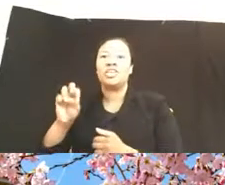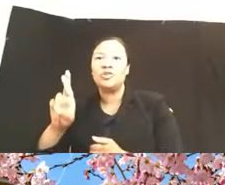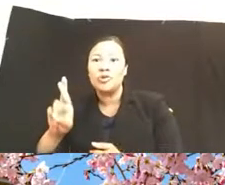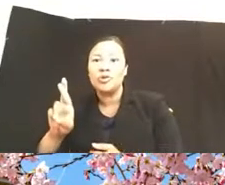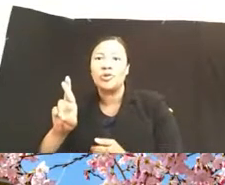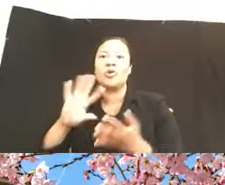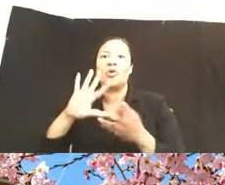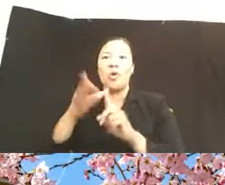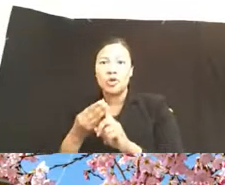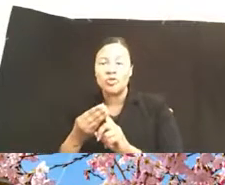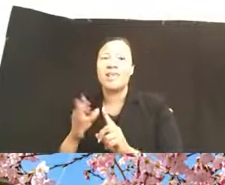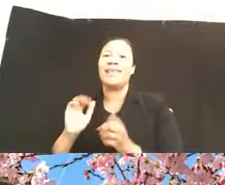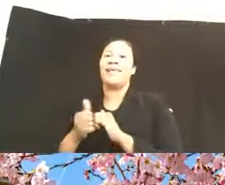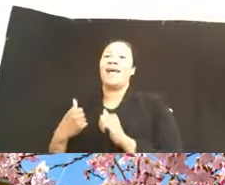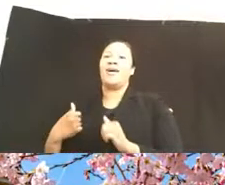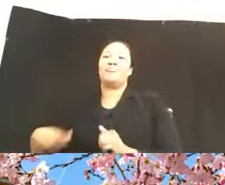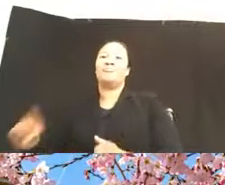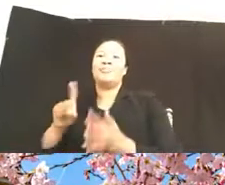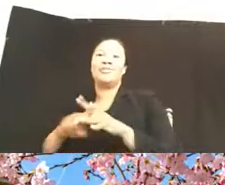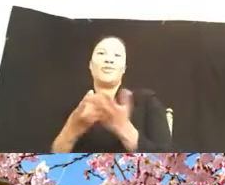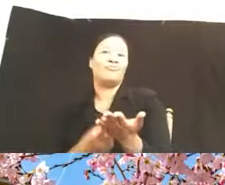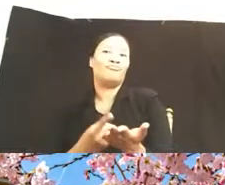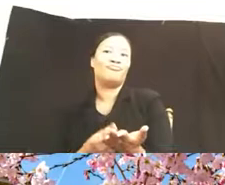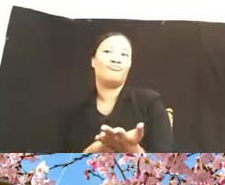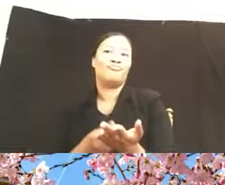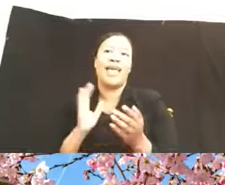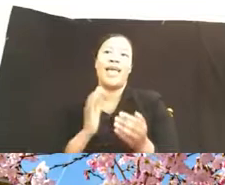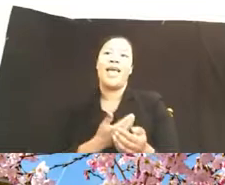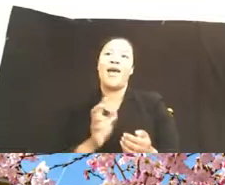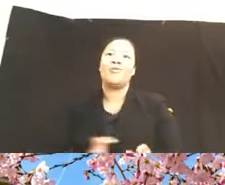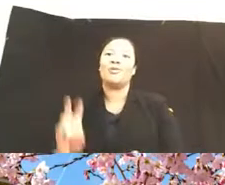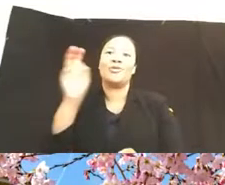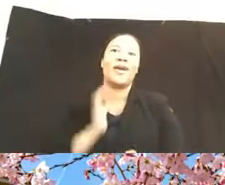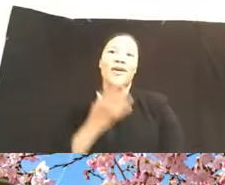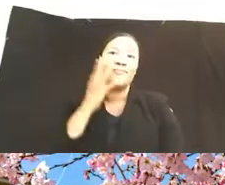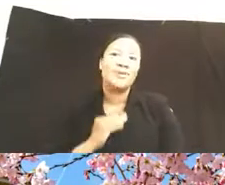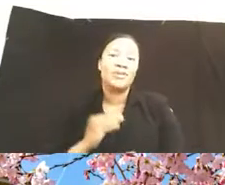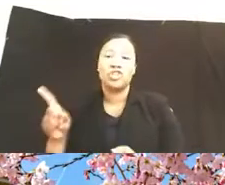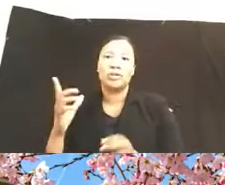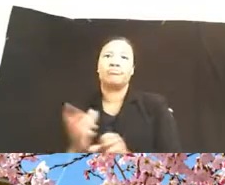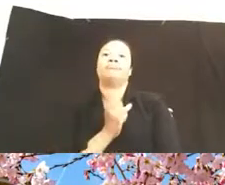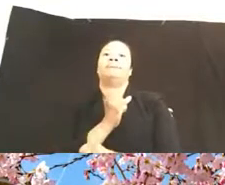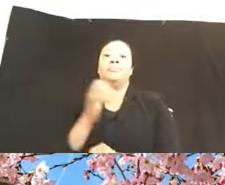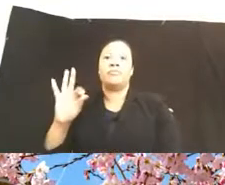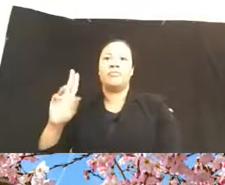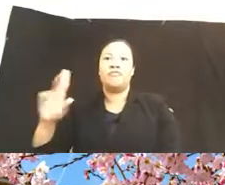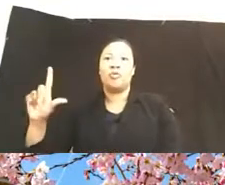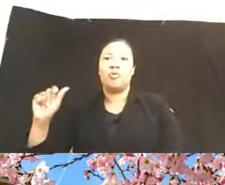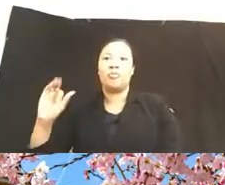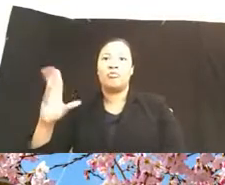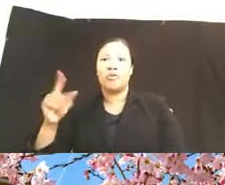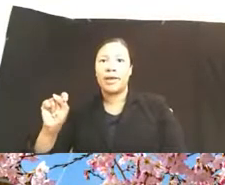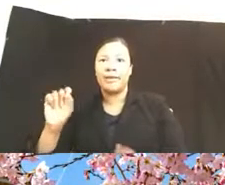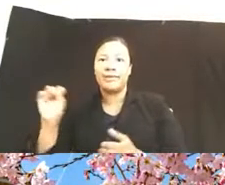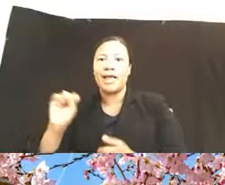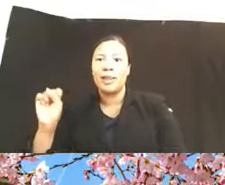together. She won a Fulbright scholarship to conduct ethnographic field research in Honduras,